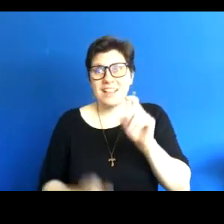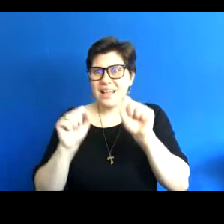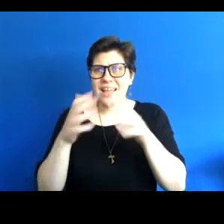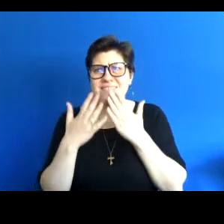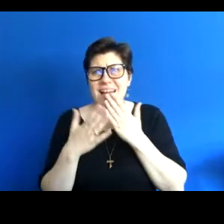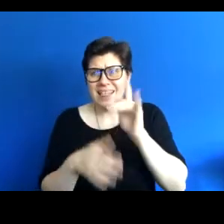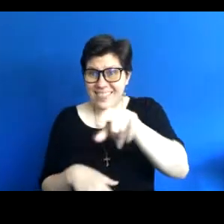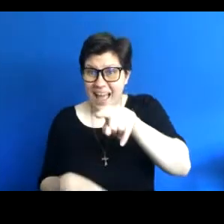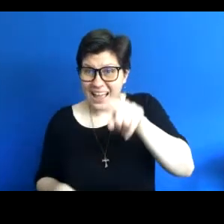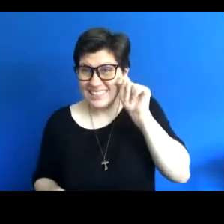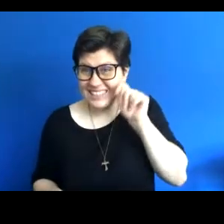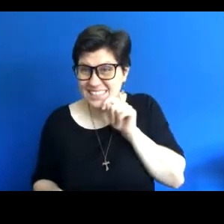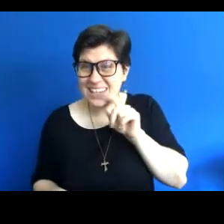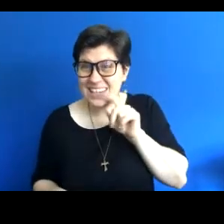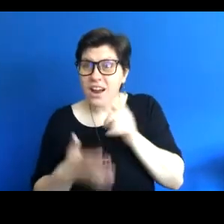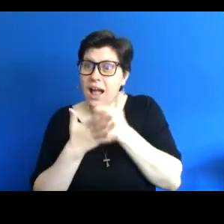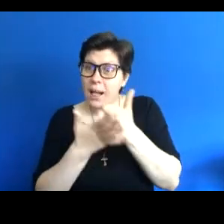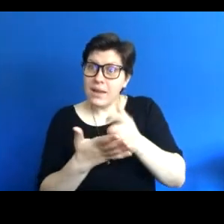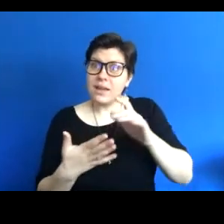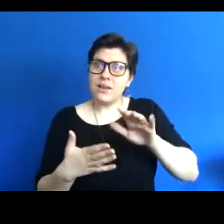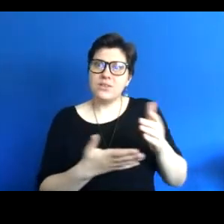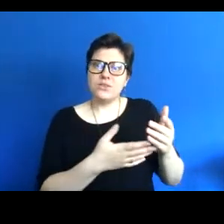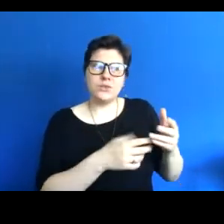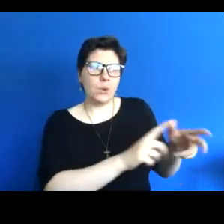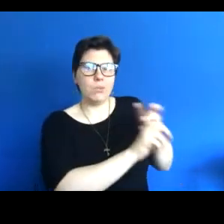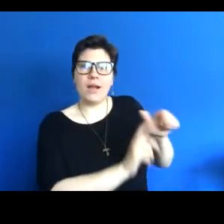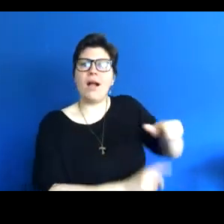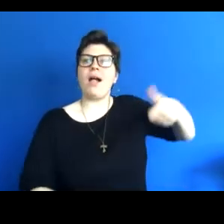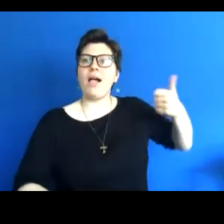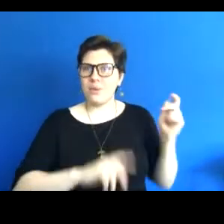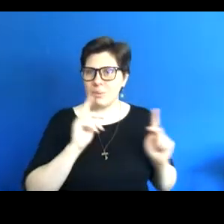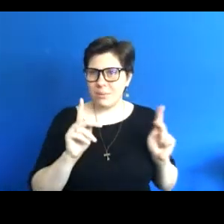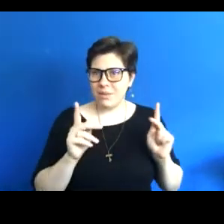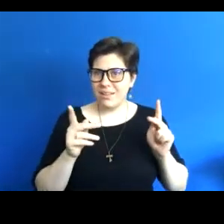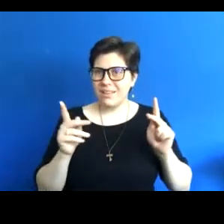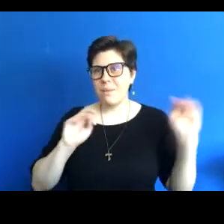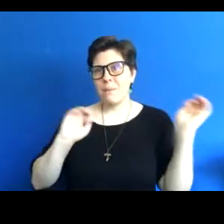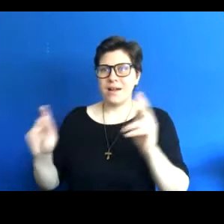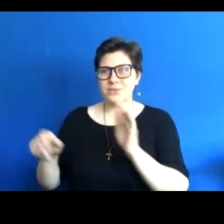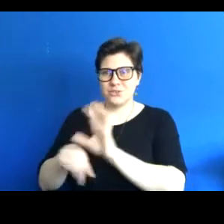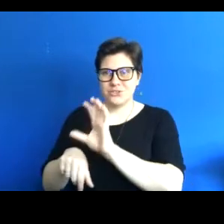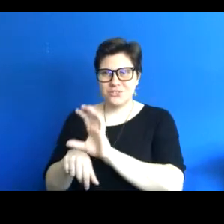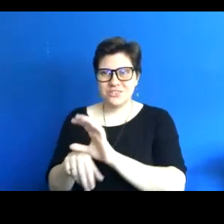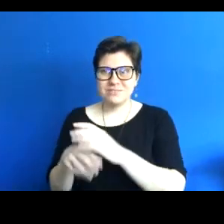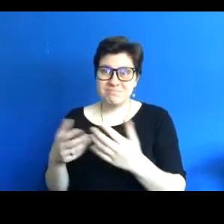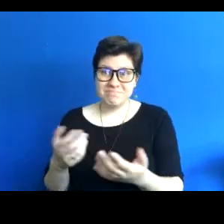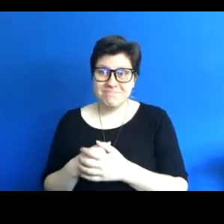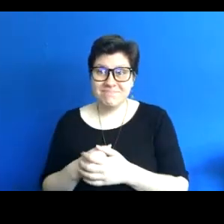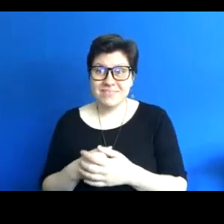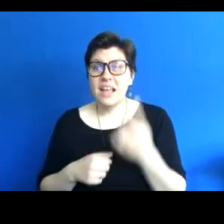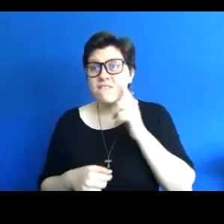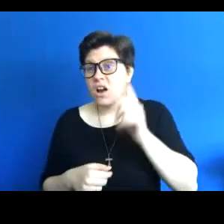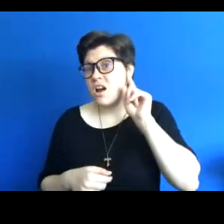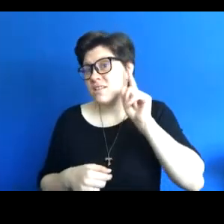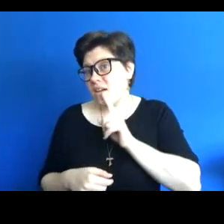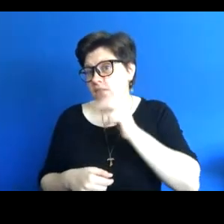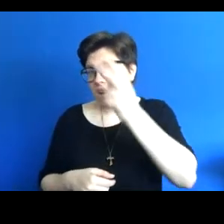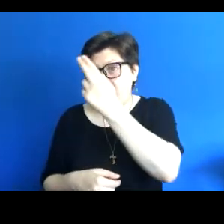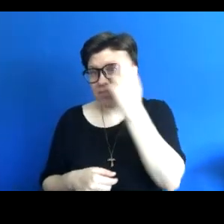teenager for helping to bring others to the church in some small ways. Because for the deaf Catholic,